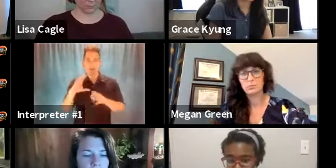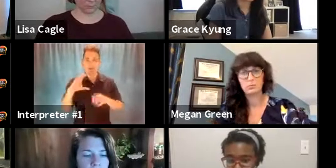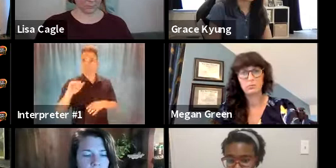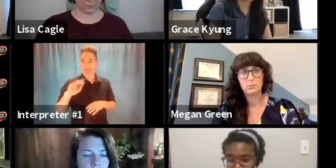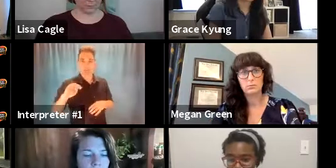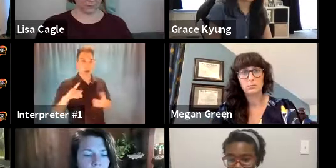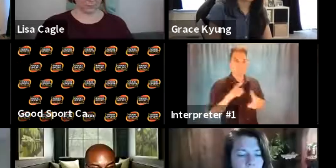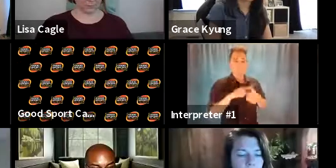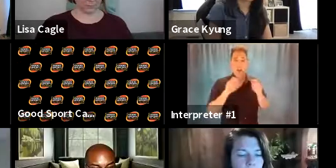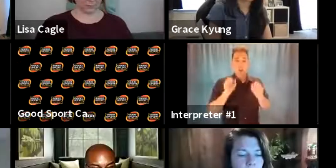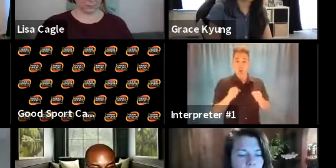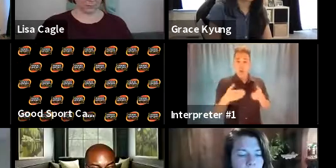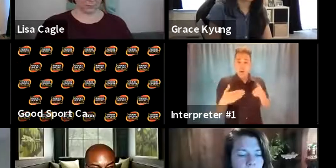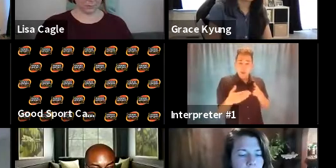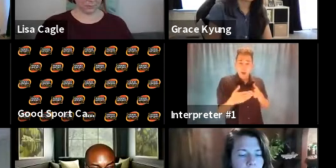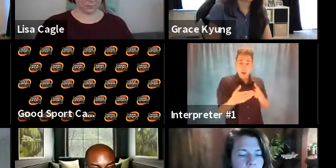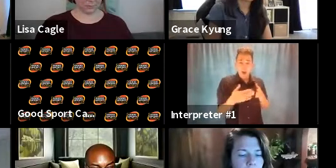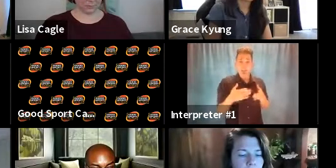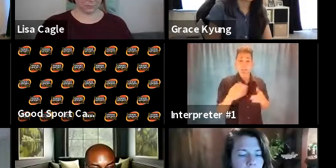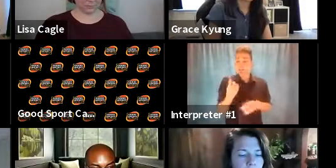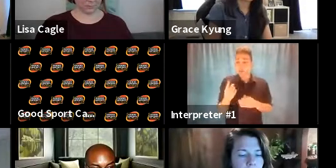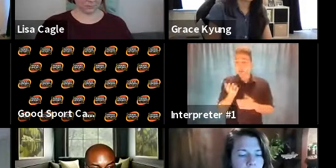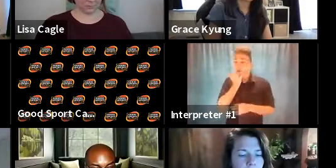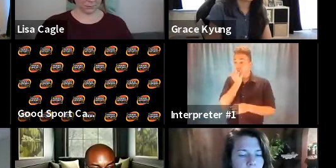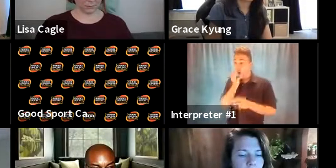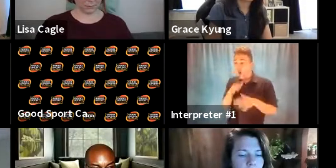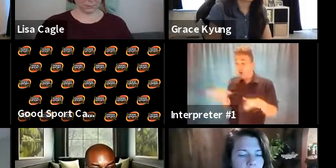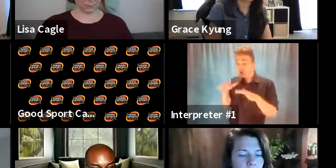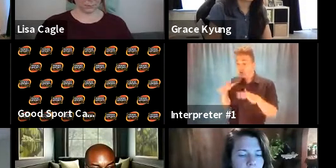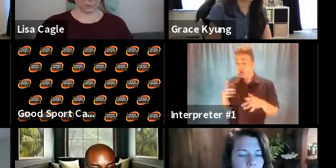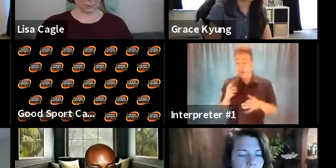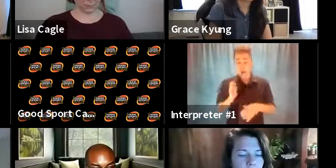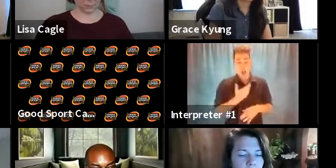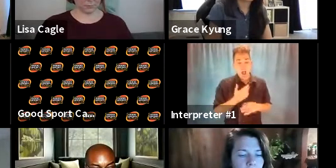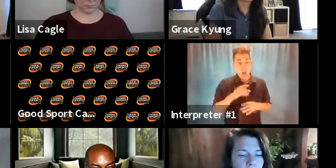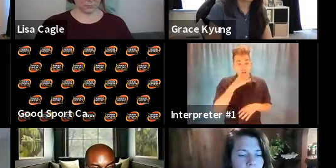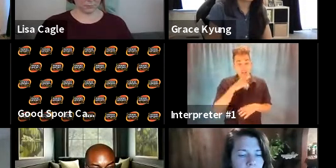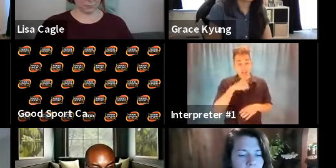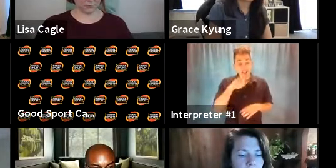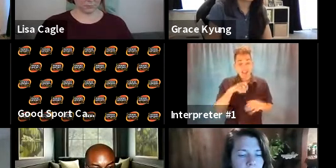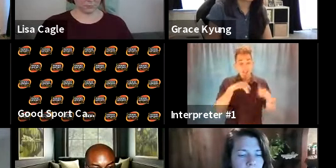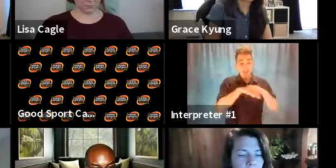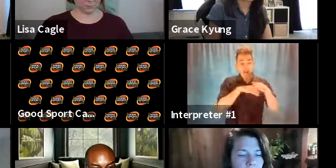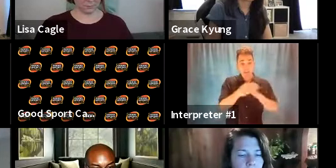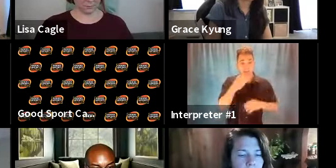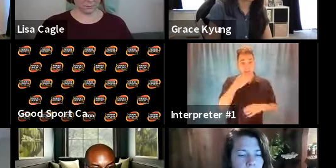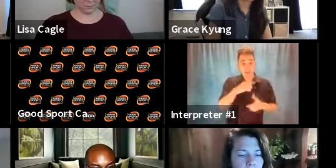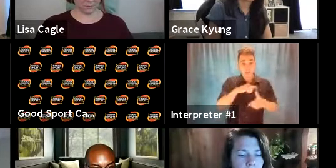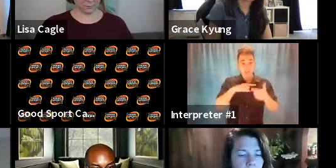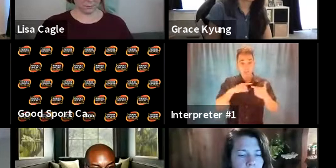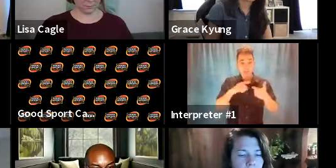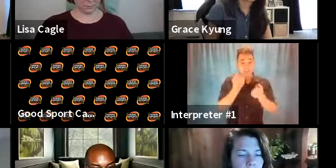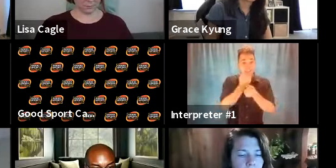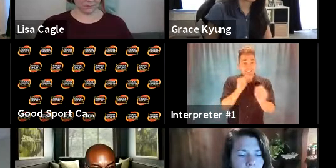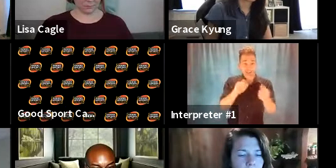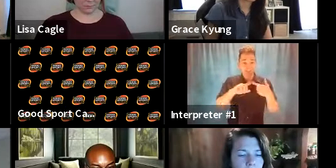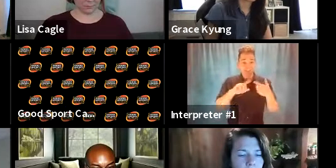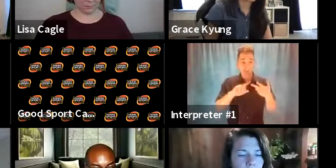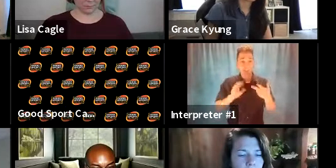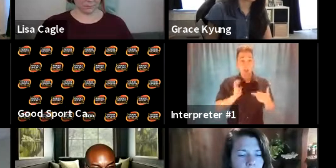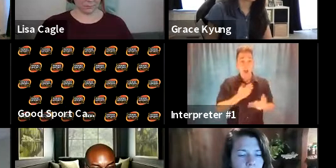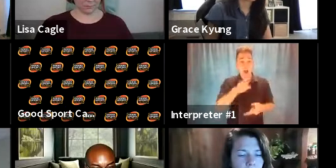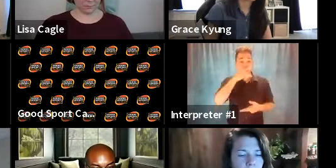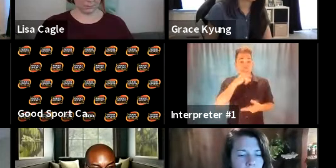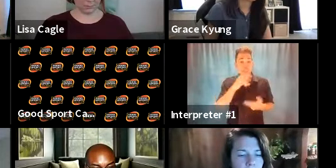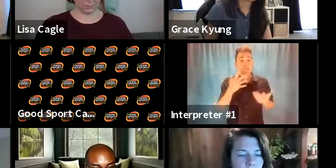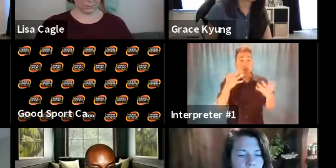in someone's yard. Our kids need access to food. They need to be safe. Our kids